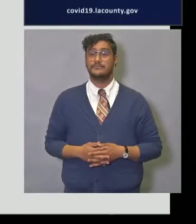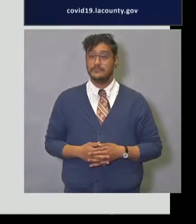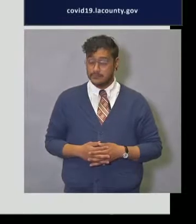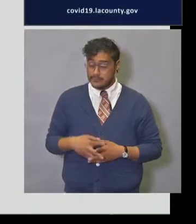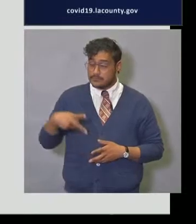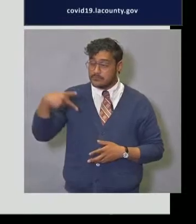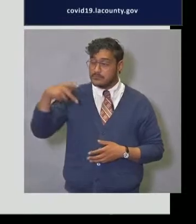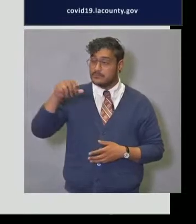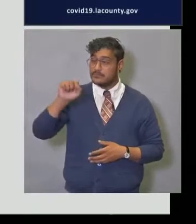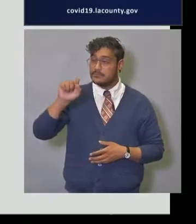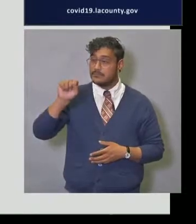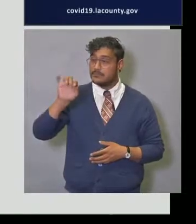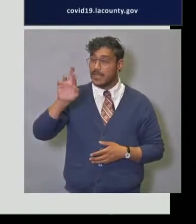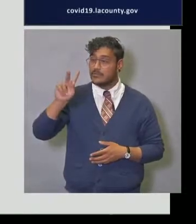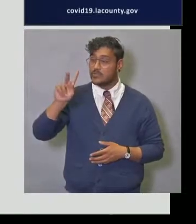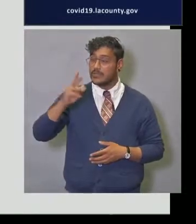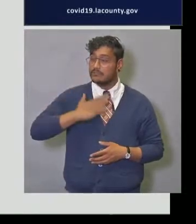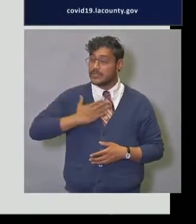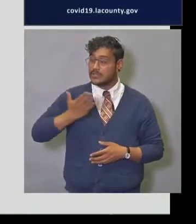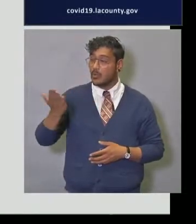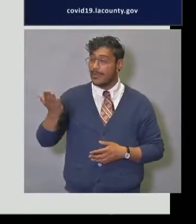Patrick, your line is unmuted. Please go ahead.